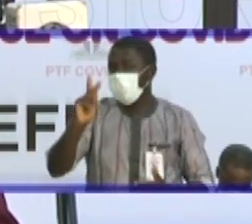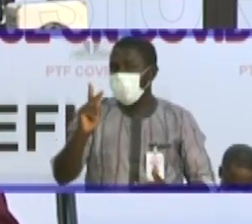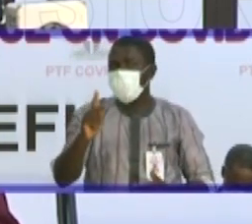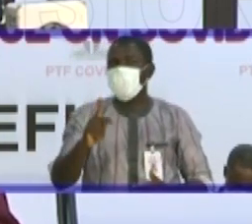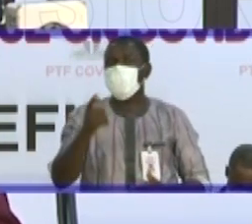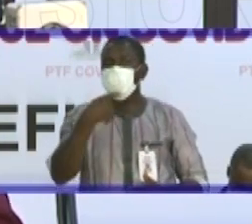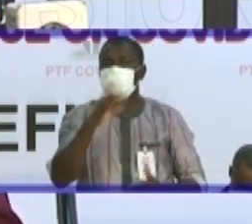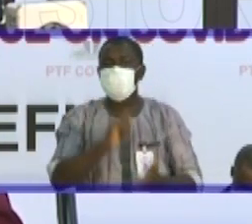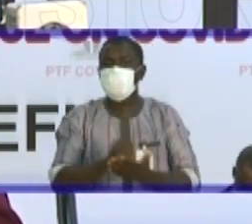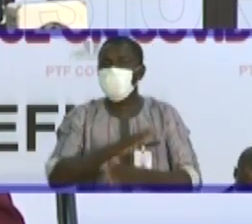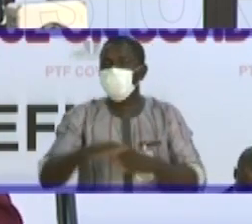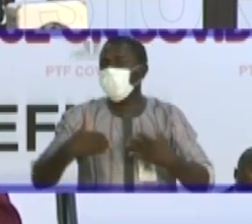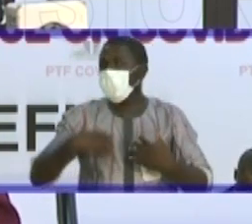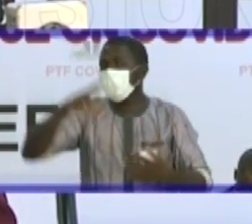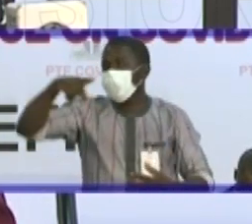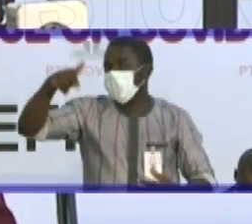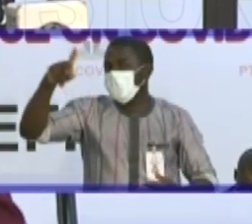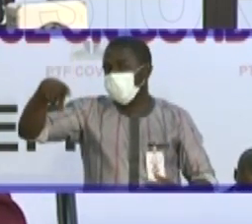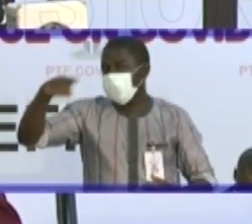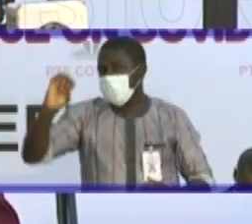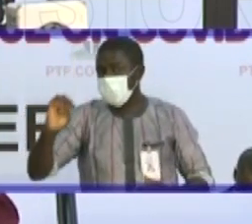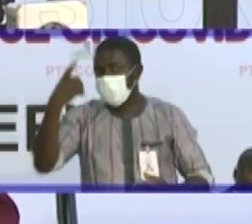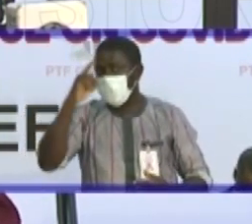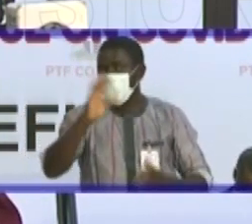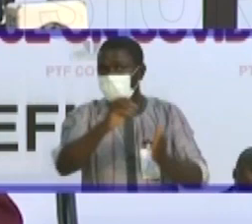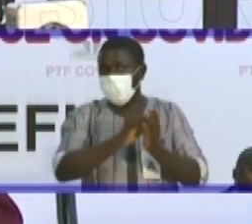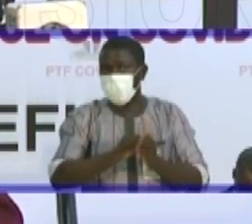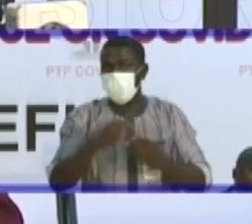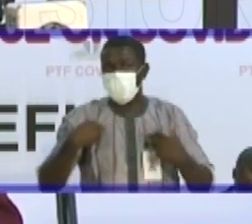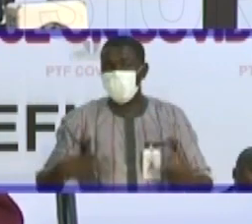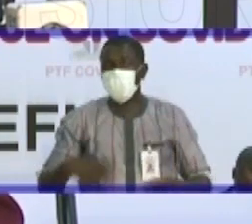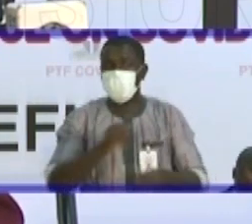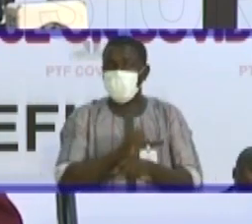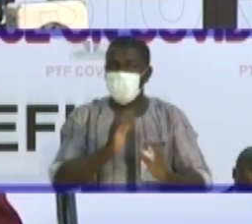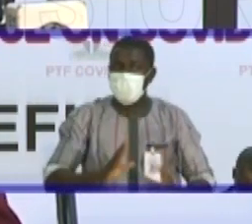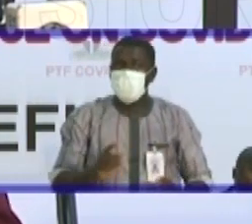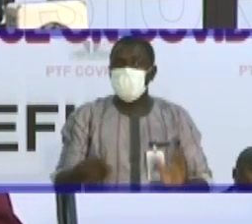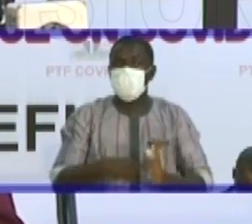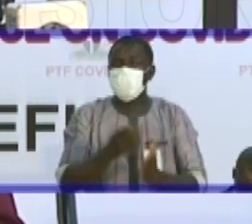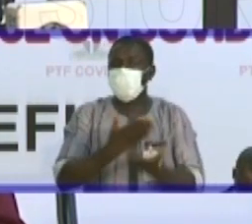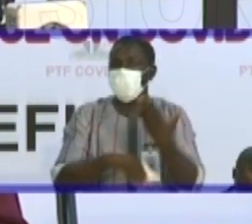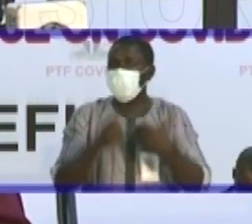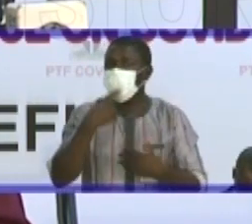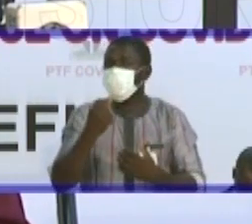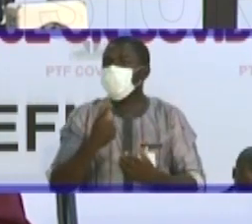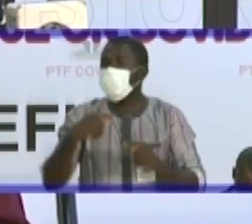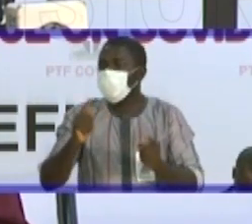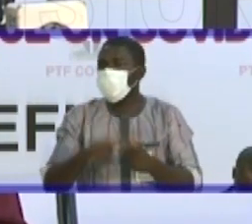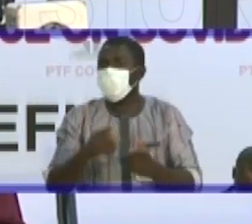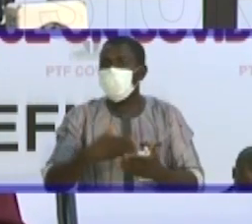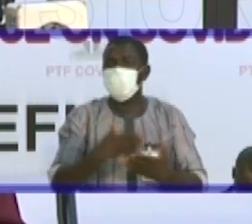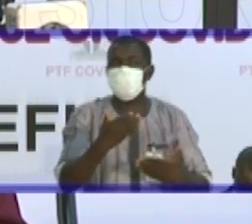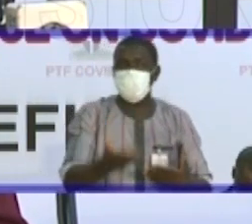are very short. They can't find enough PPE for their health workers. And this morning, it said that they were trying to buy a plane load